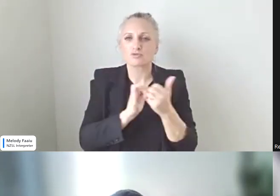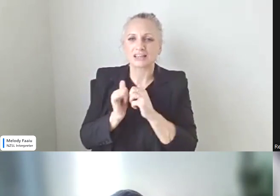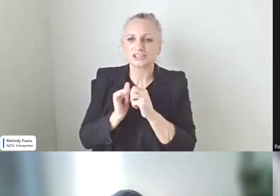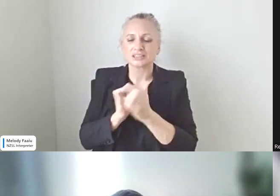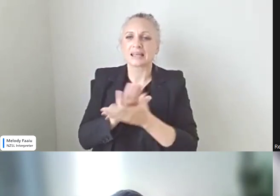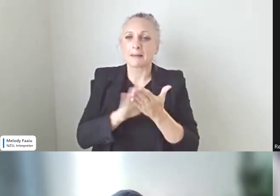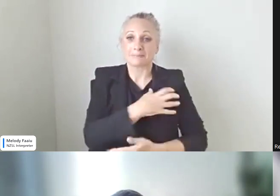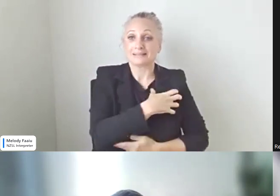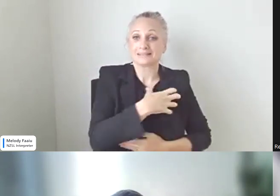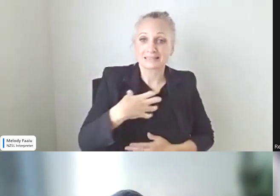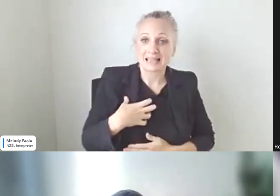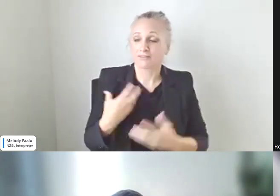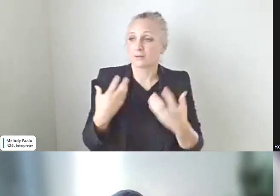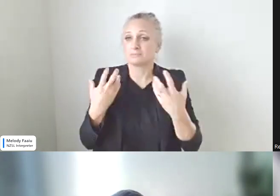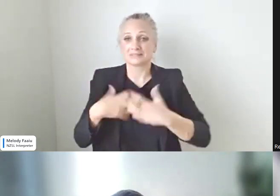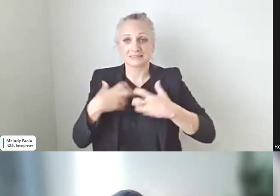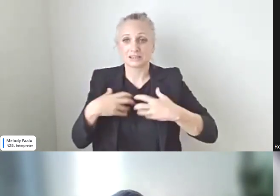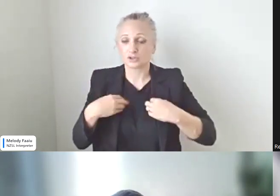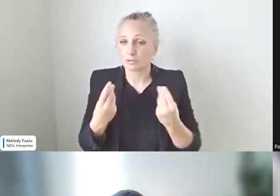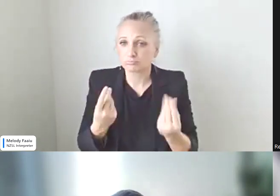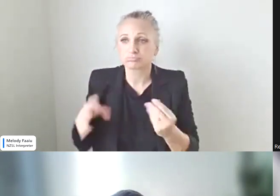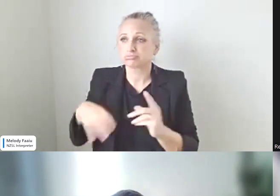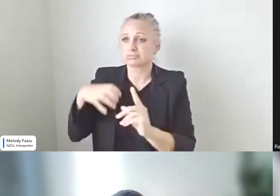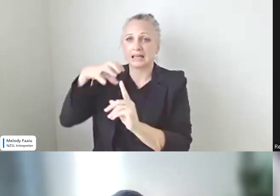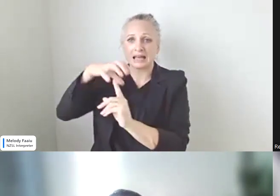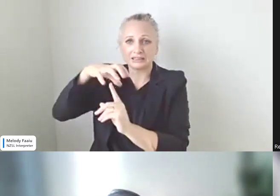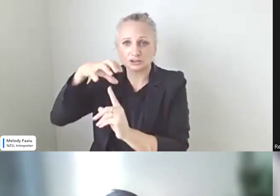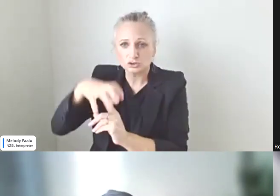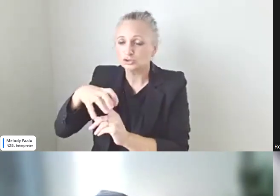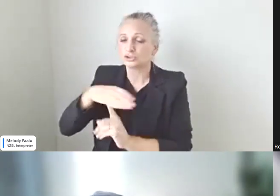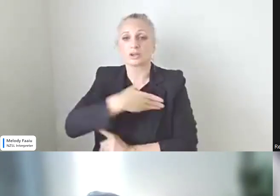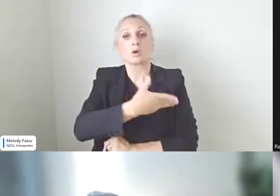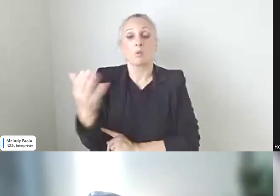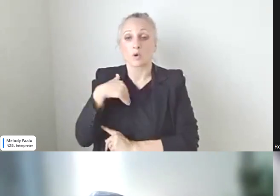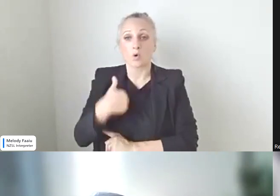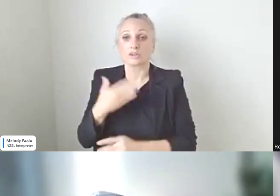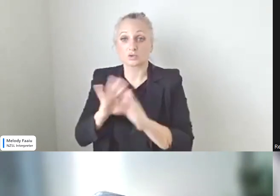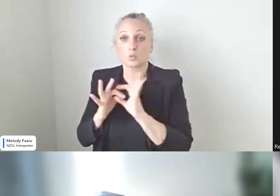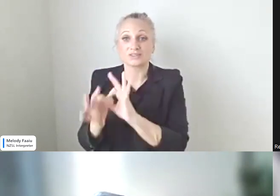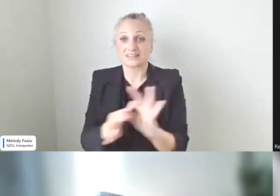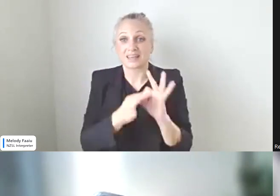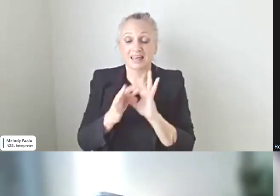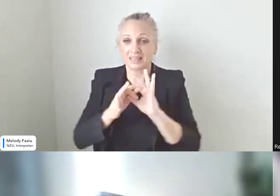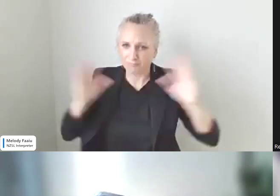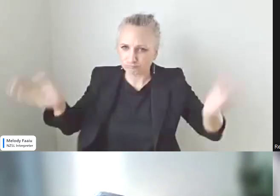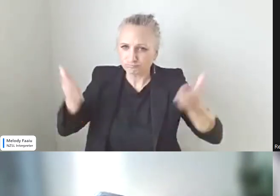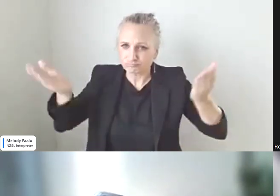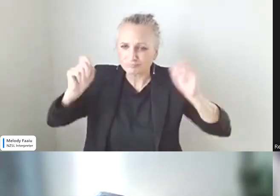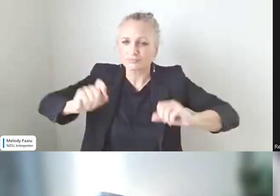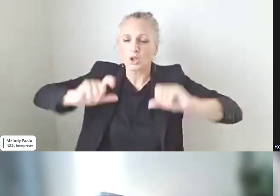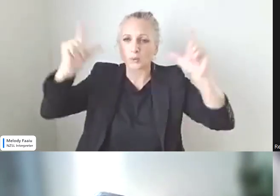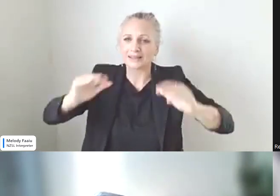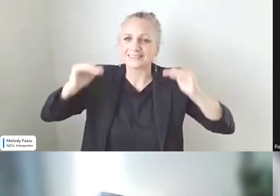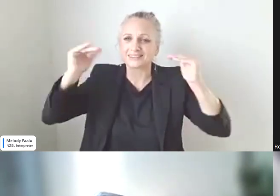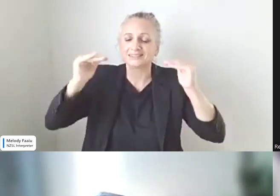advocacy groups, educational institutions. We all need to work together, raise awareness, whether it's through education or